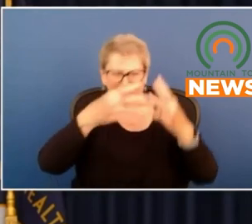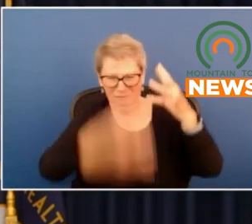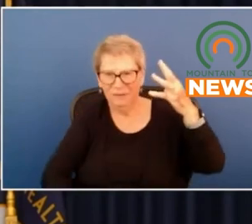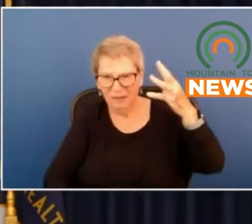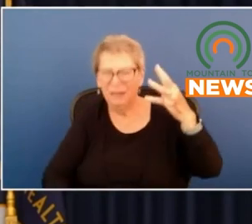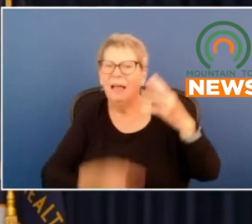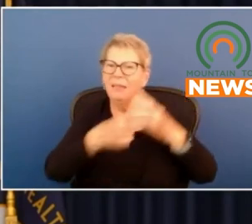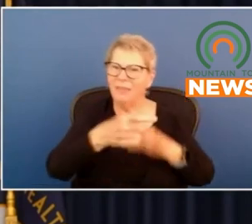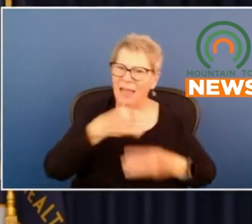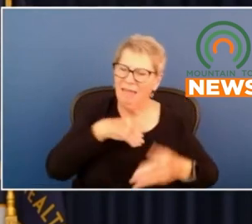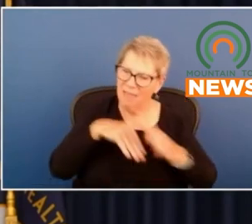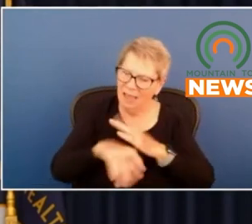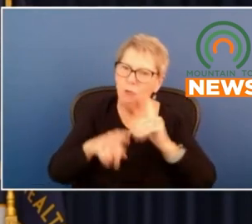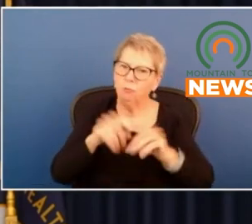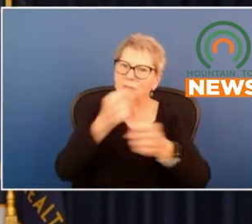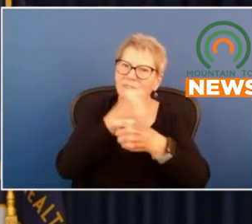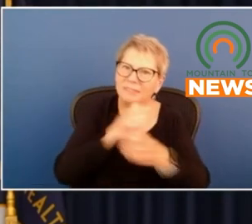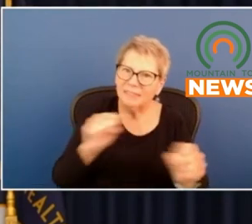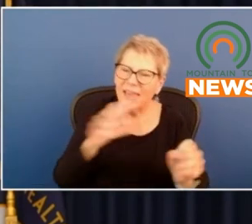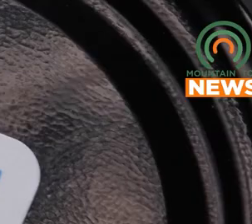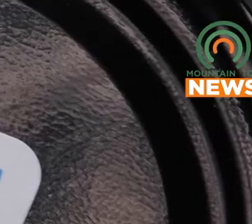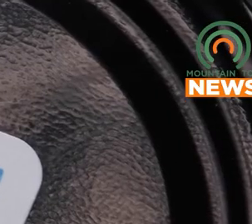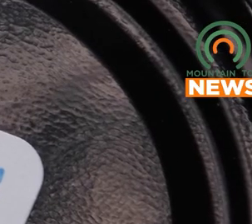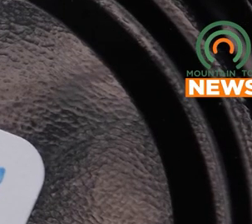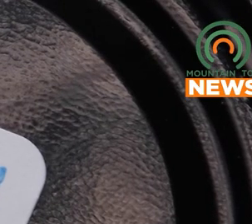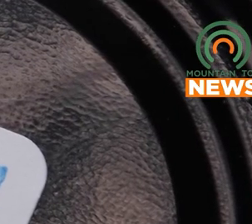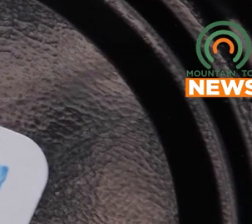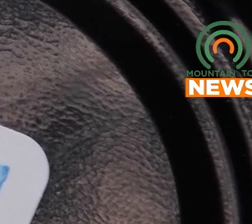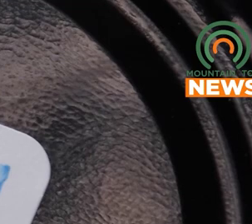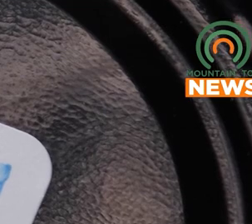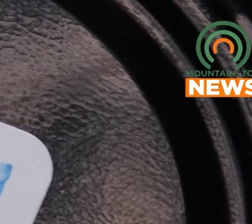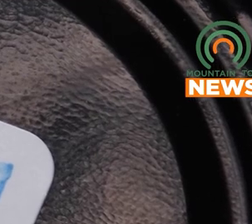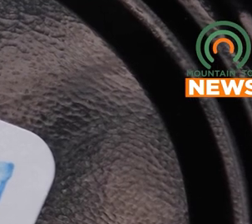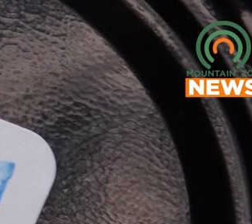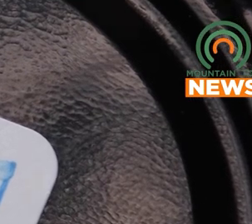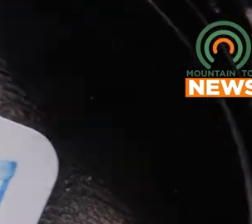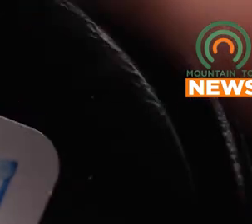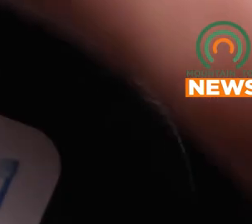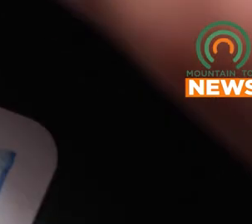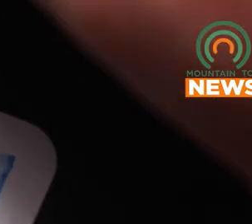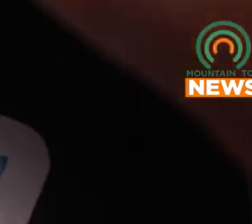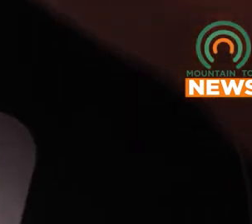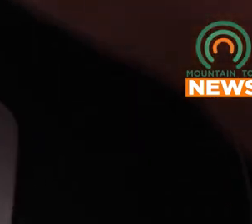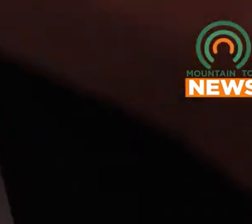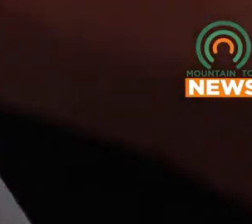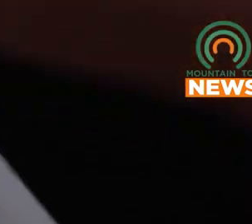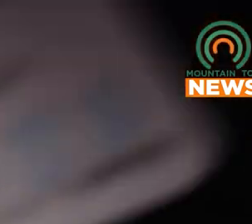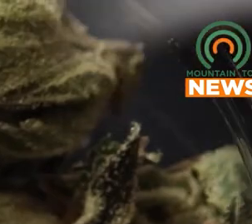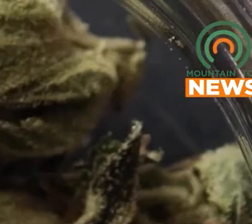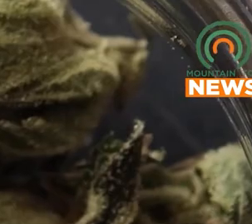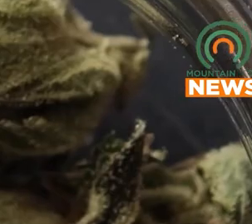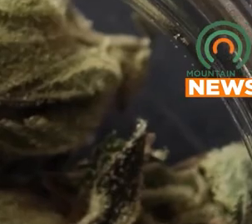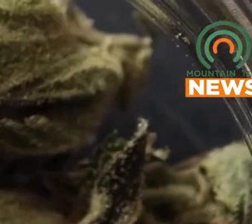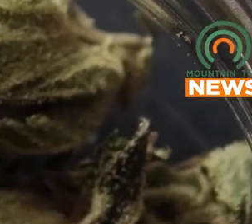to safe and affordable medical cannabis. Reporting for Mountaintop News, I'm Sheldon Lee Kempton.